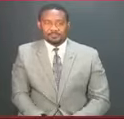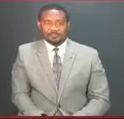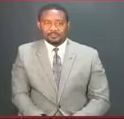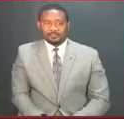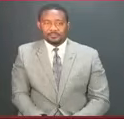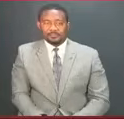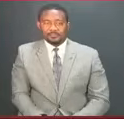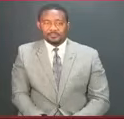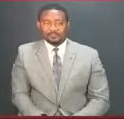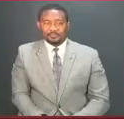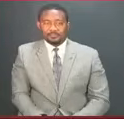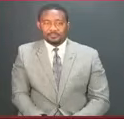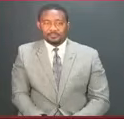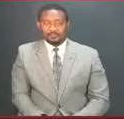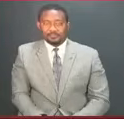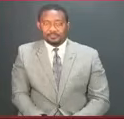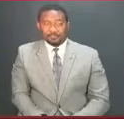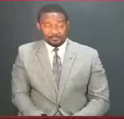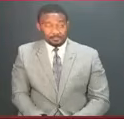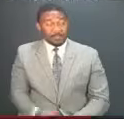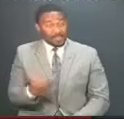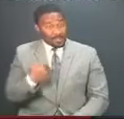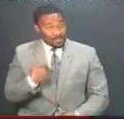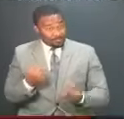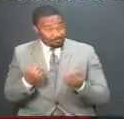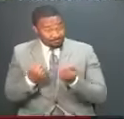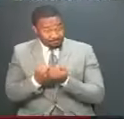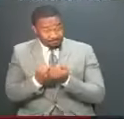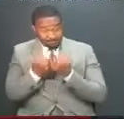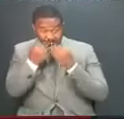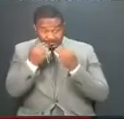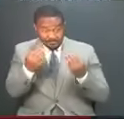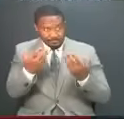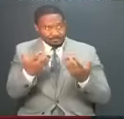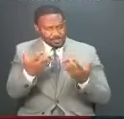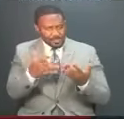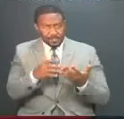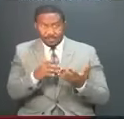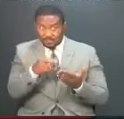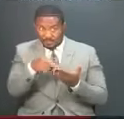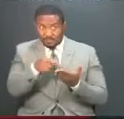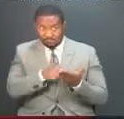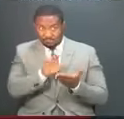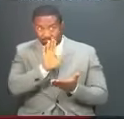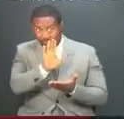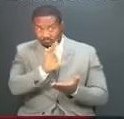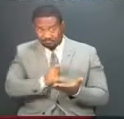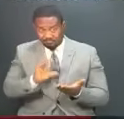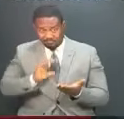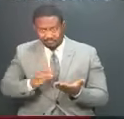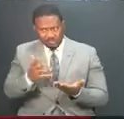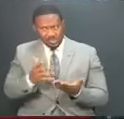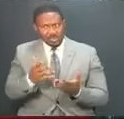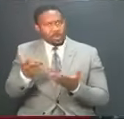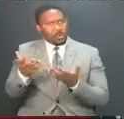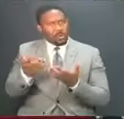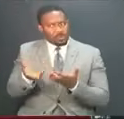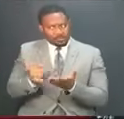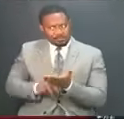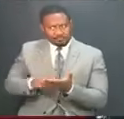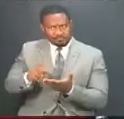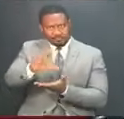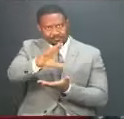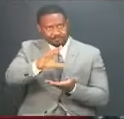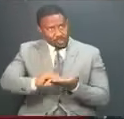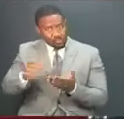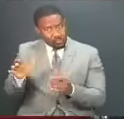Mr. Speaker, I rise to second the motion whilst I present your committee's report. I call the Hazard Department to capture the entire report as